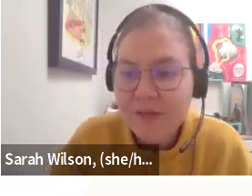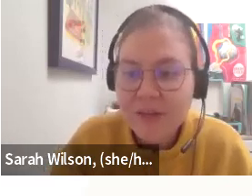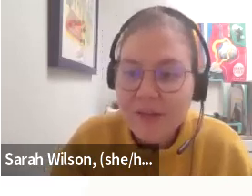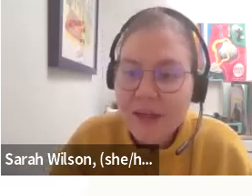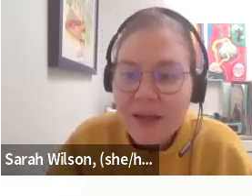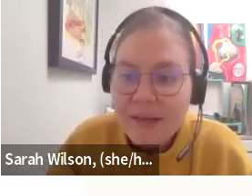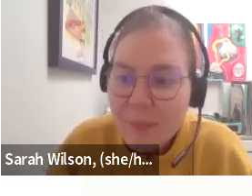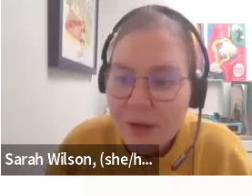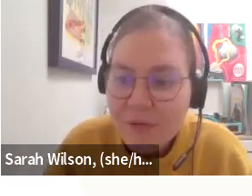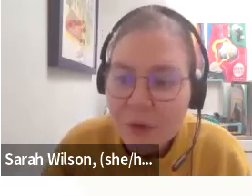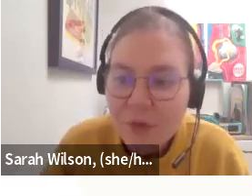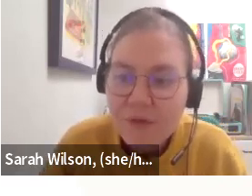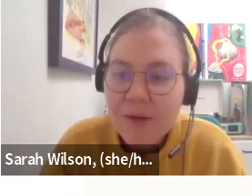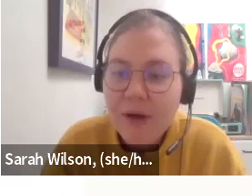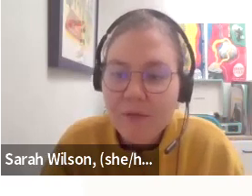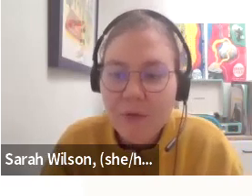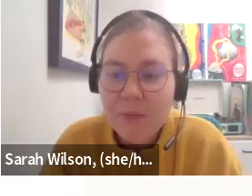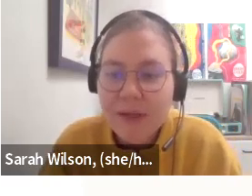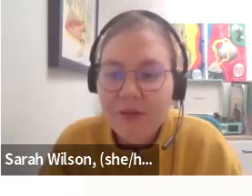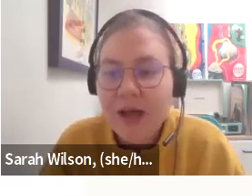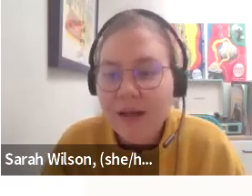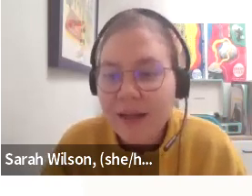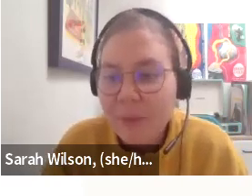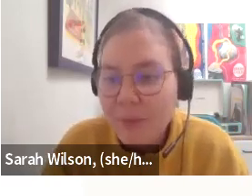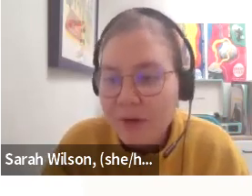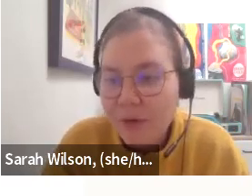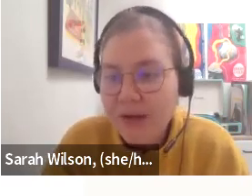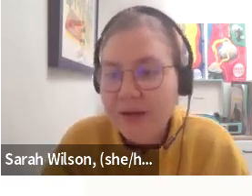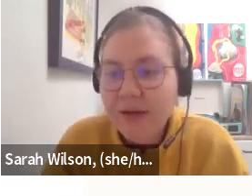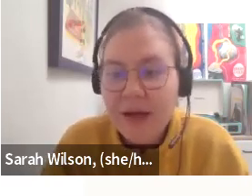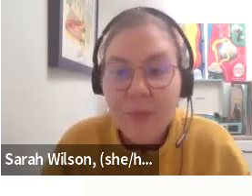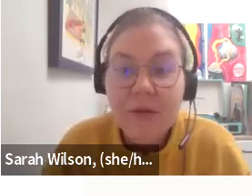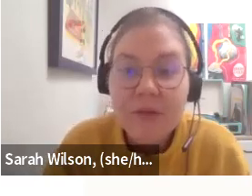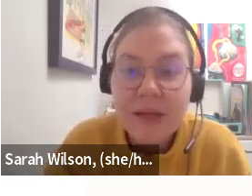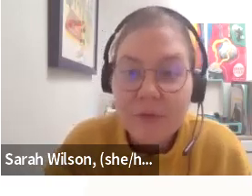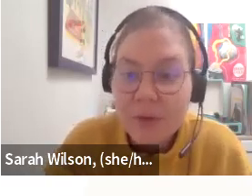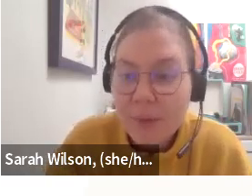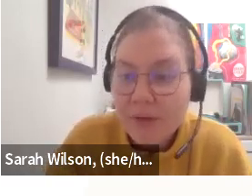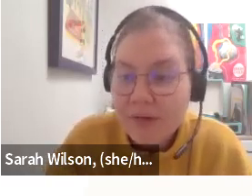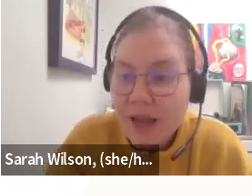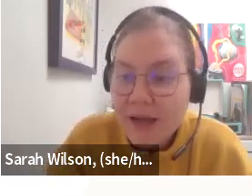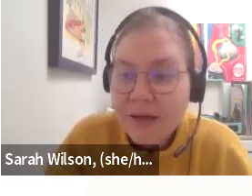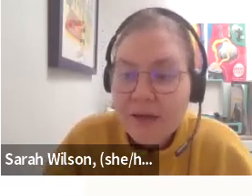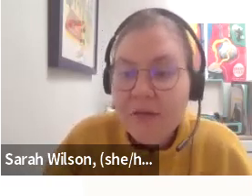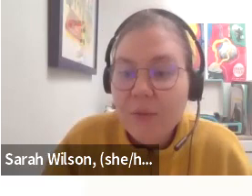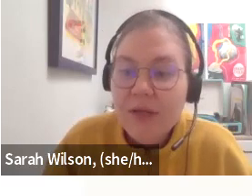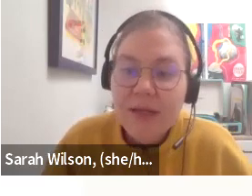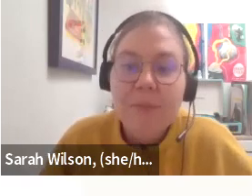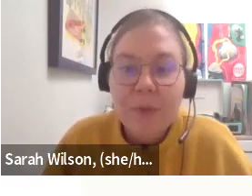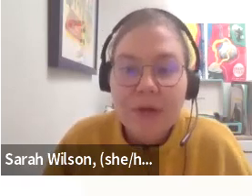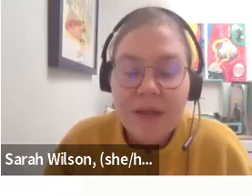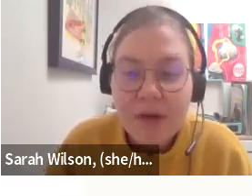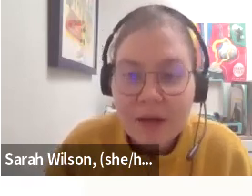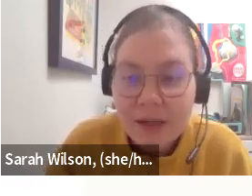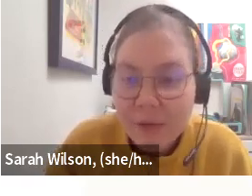this session. And Damien, if you could put the feedback form in the chat, then that would be great. We'd love to hear from you about the day so that we can